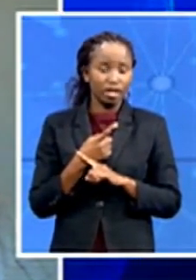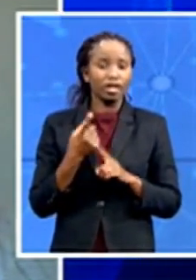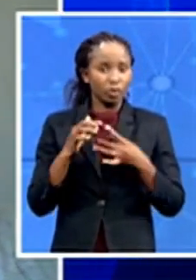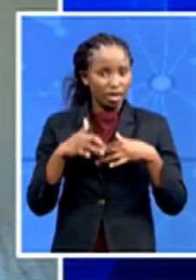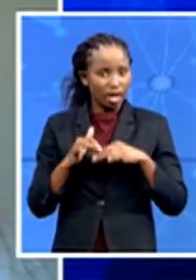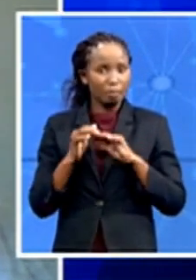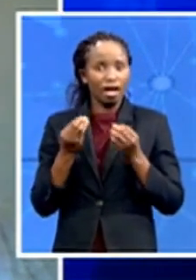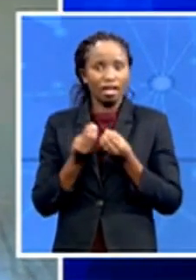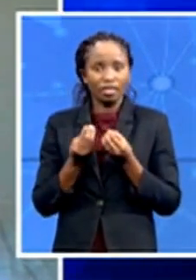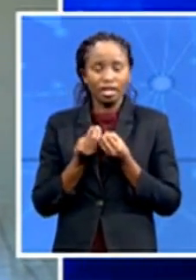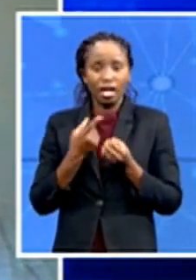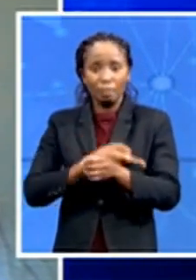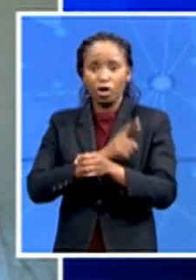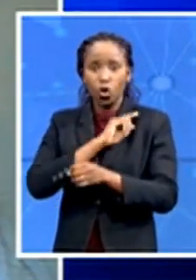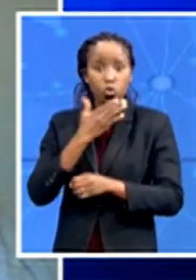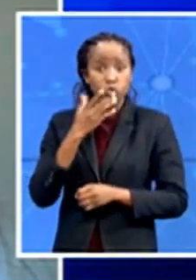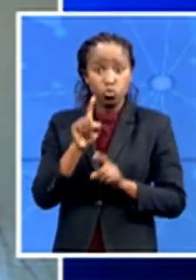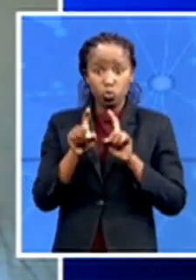South Africa for this